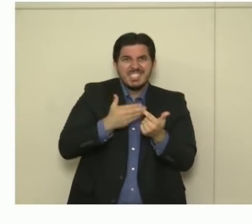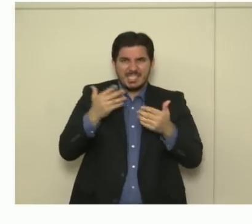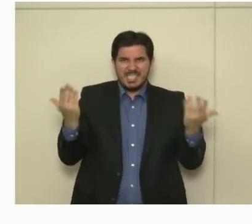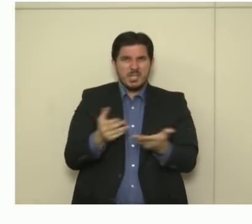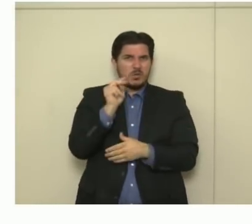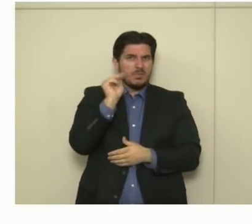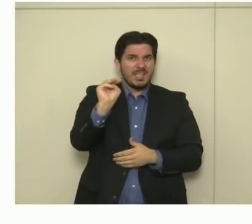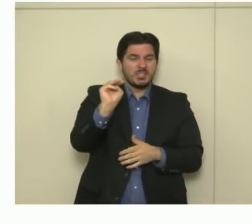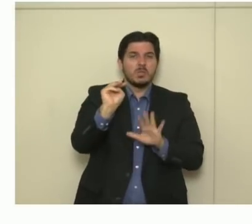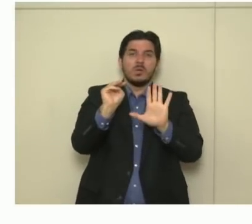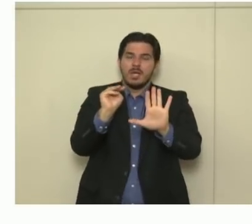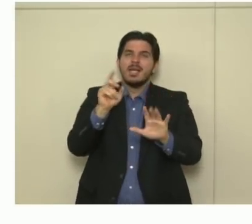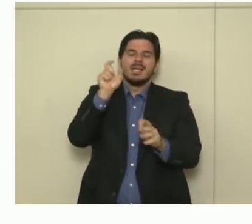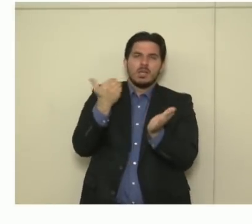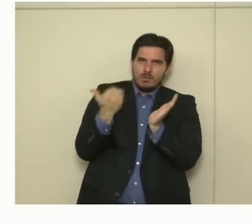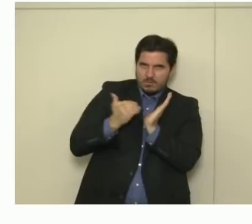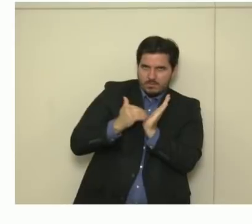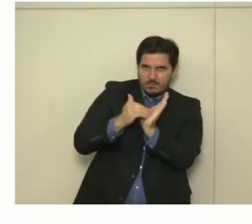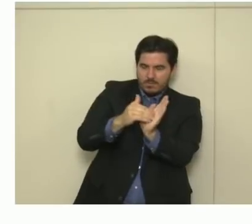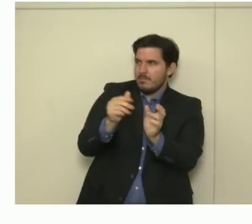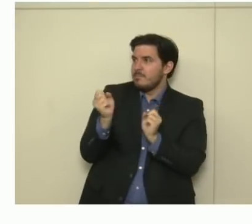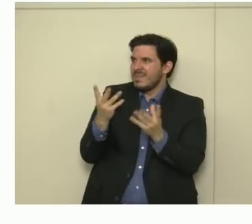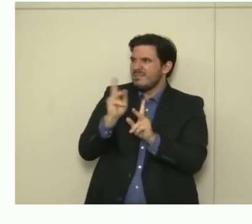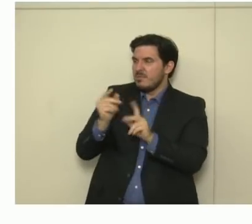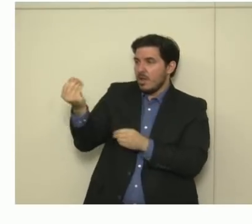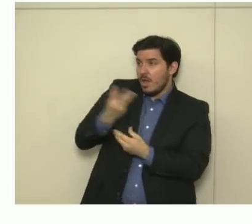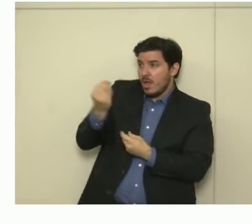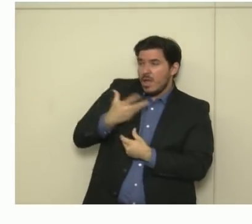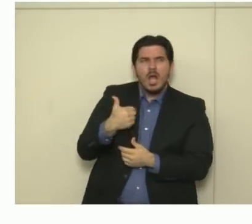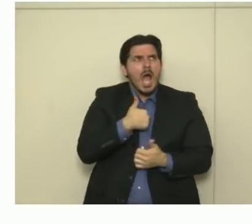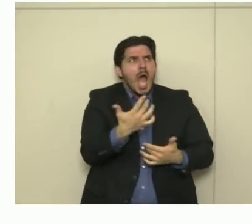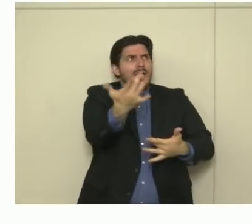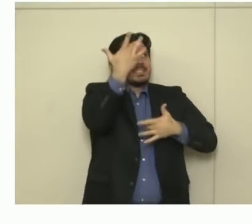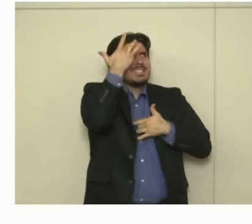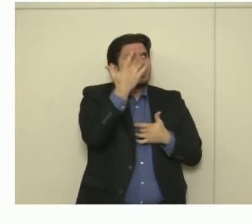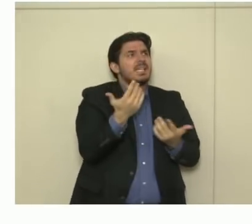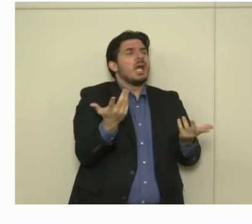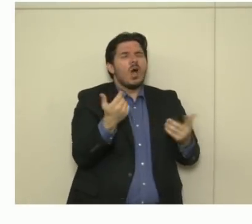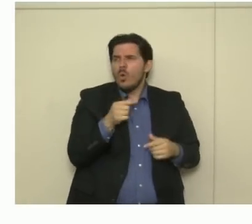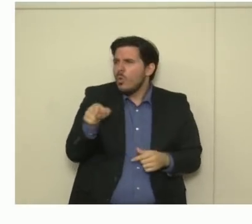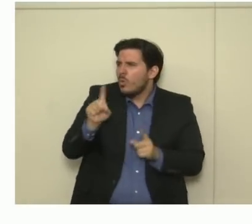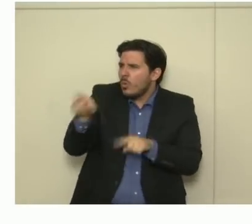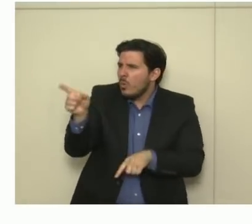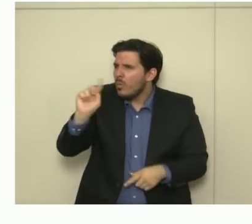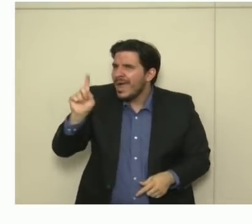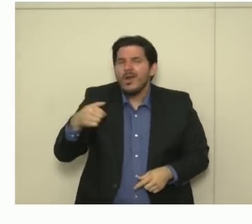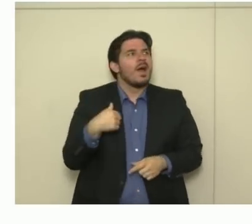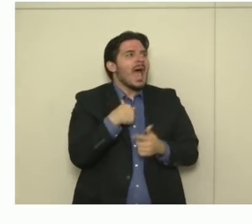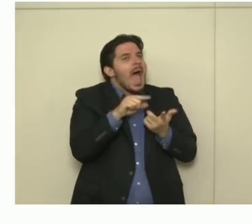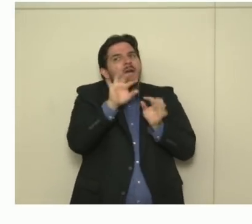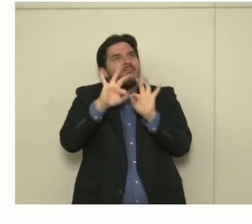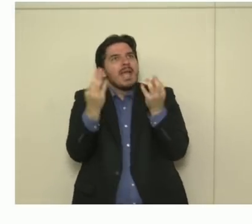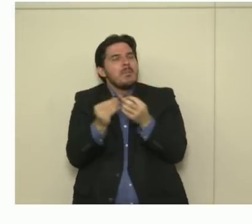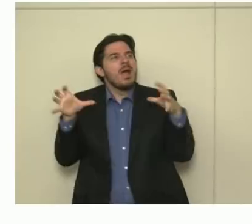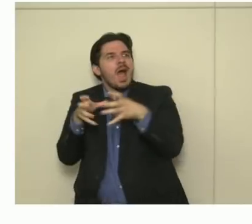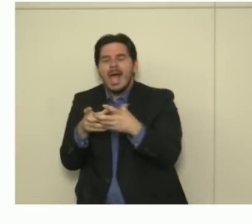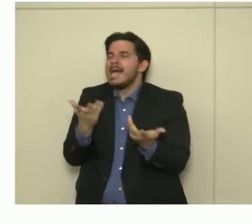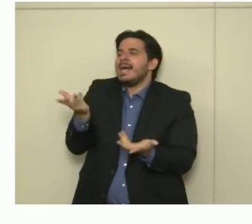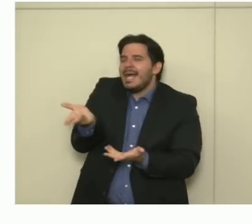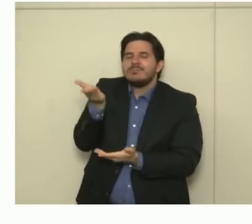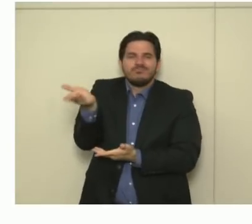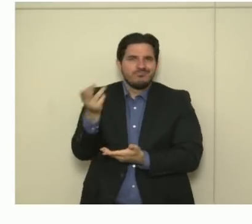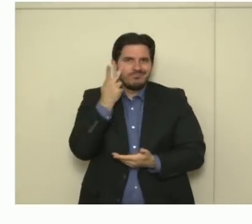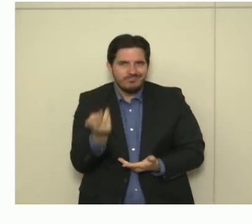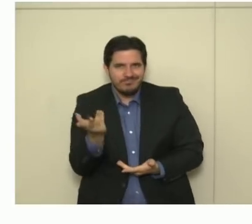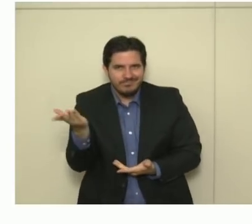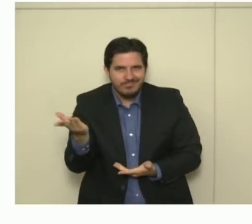It's one of the most common things people relate to us when we call them for contact tracing. There's a way to do it safely. There's a way to